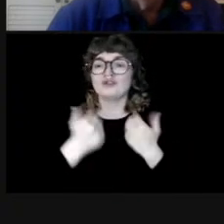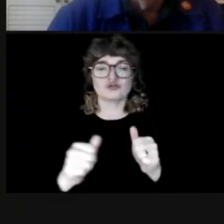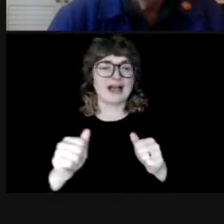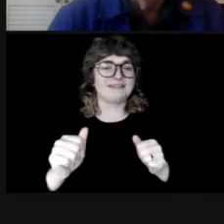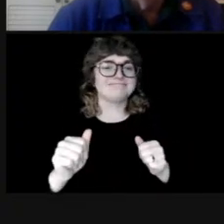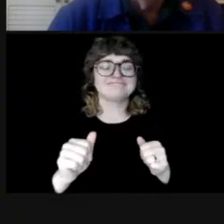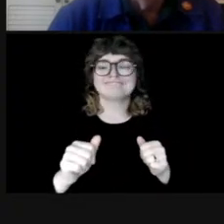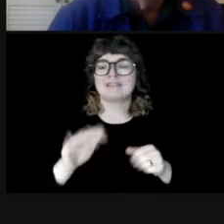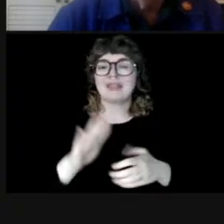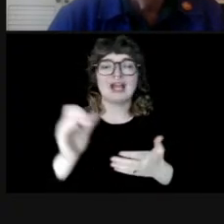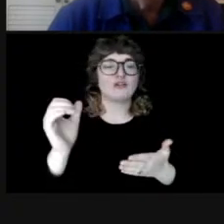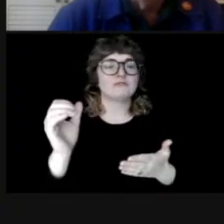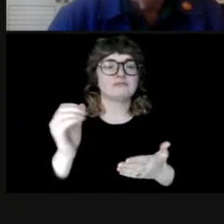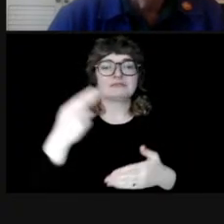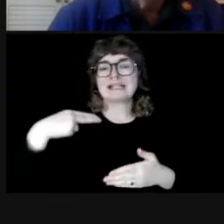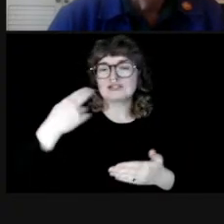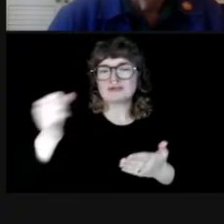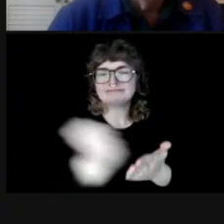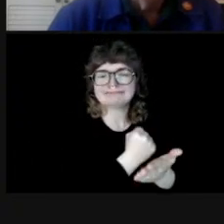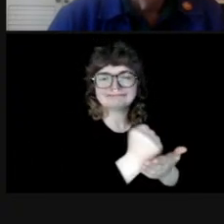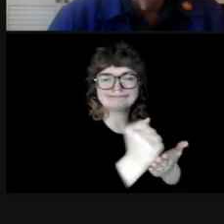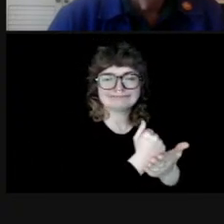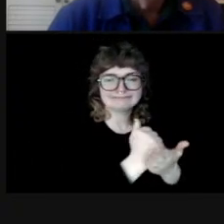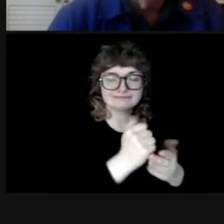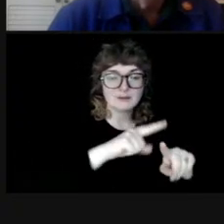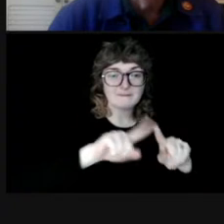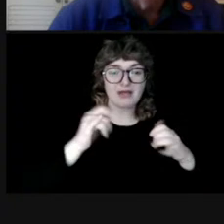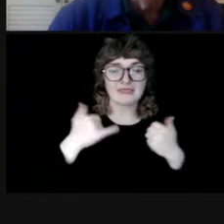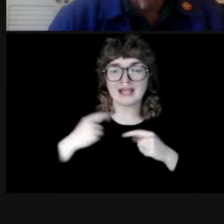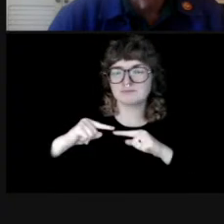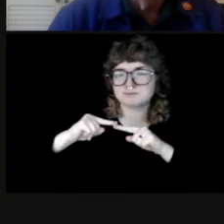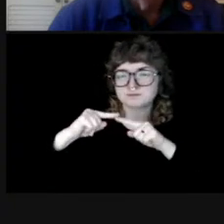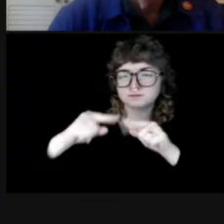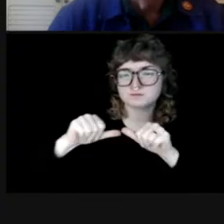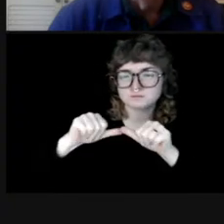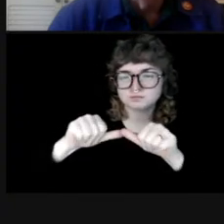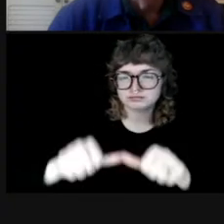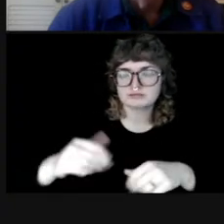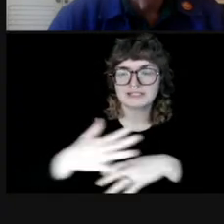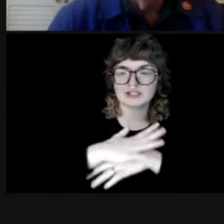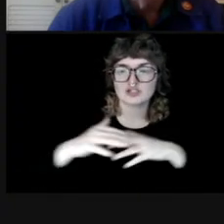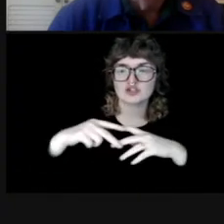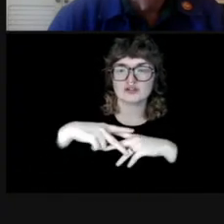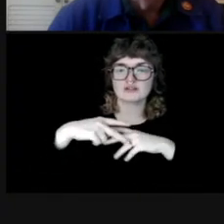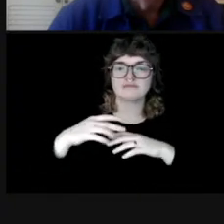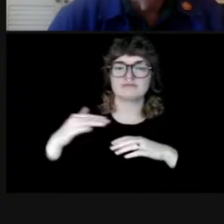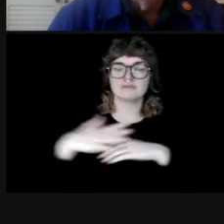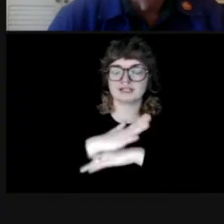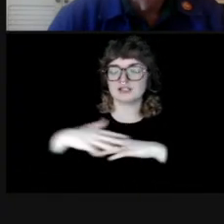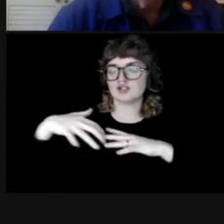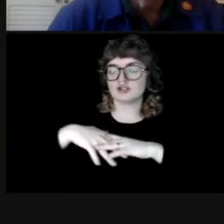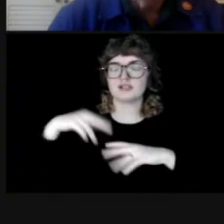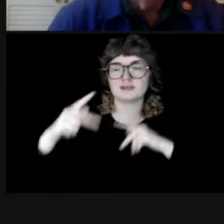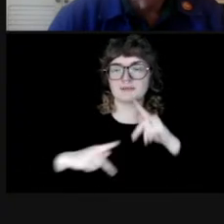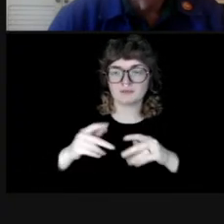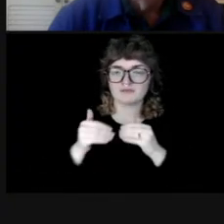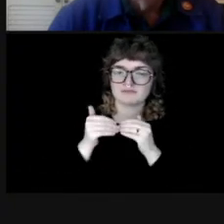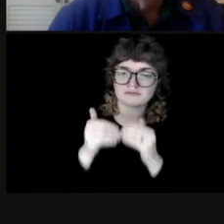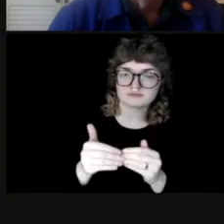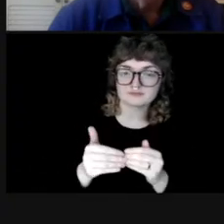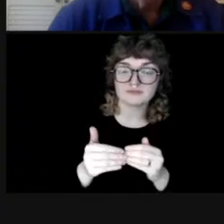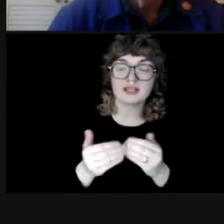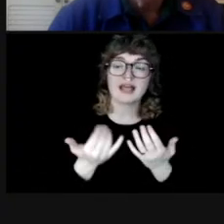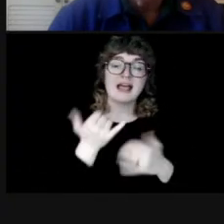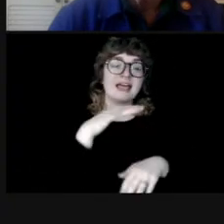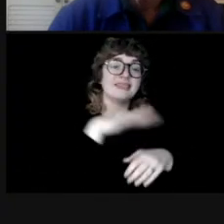of the modern Indian movement, Philip Proctor, who became Turkey Tyack, was buried on his native land, now a national park,